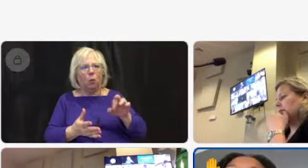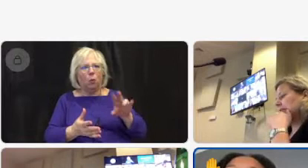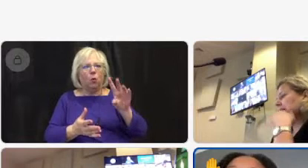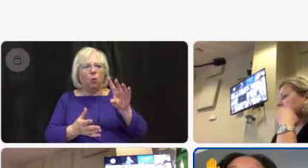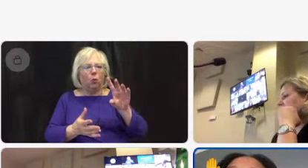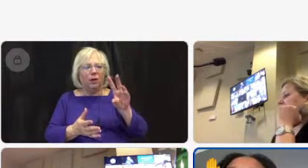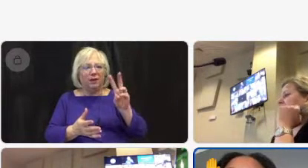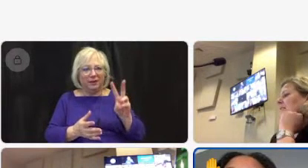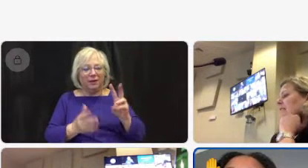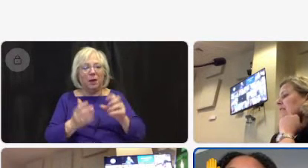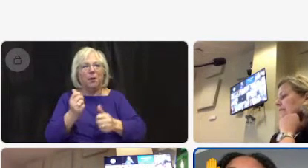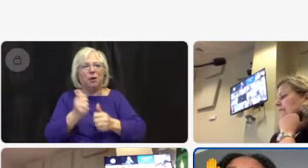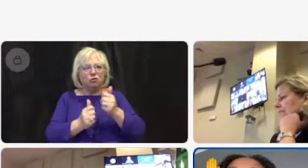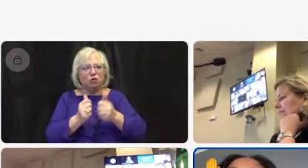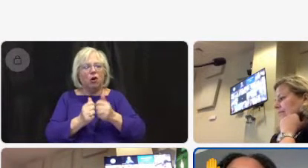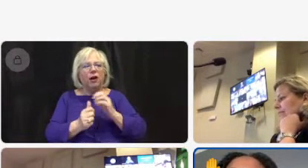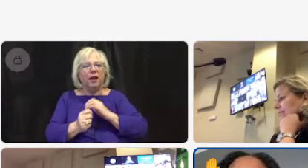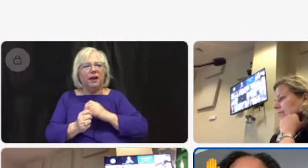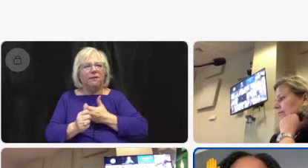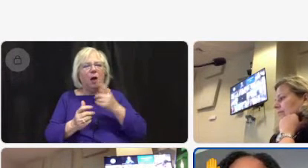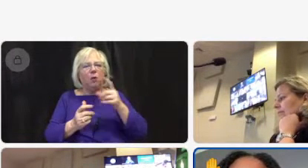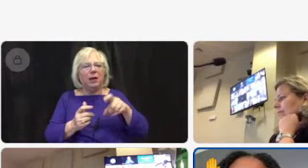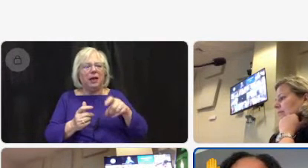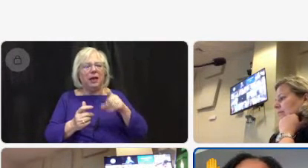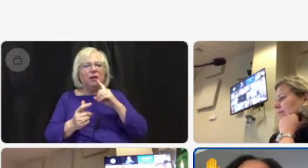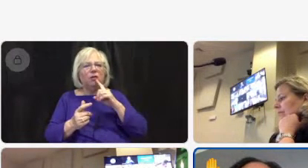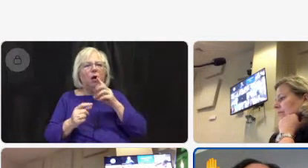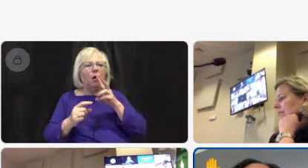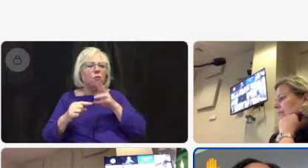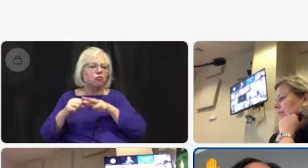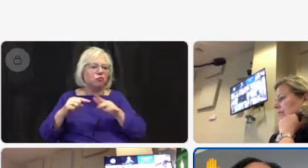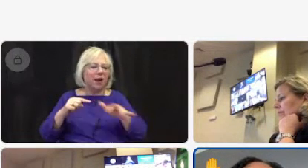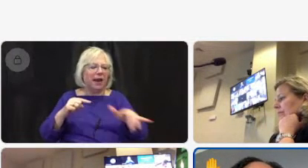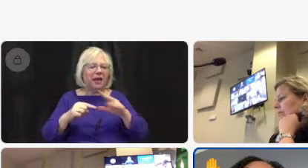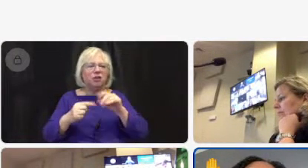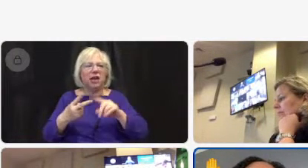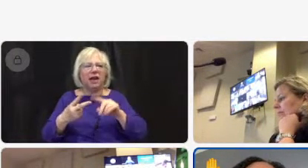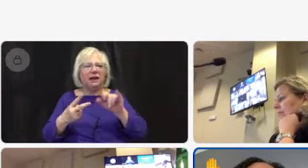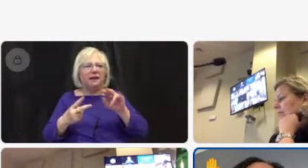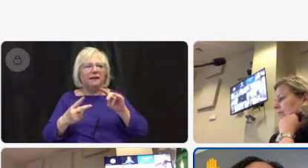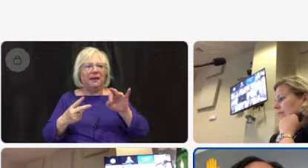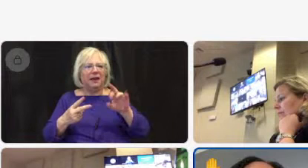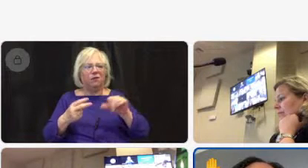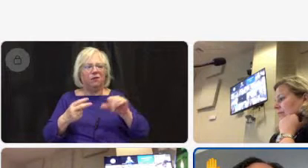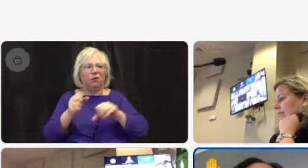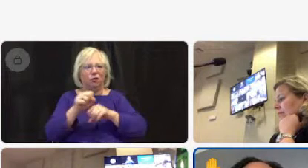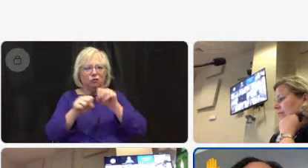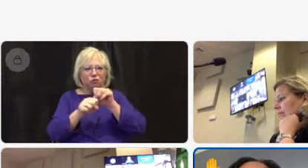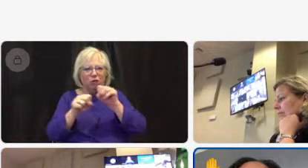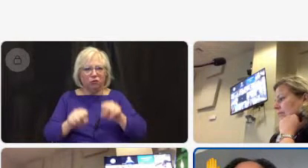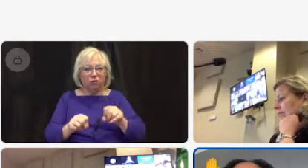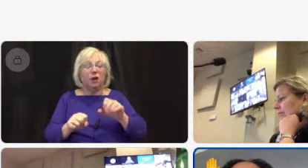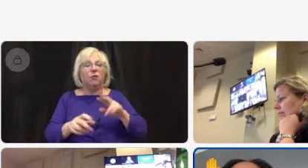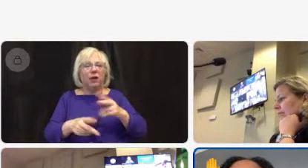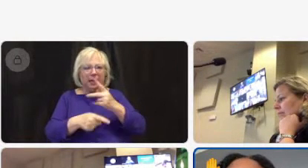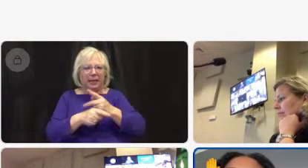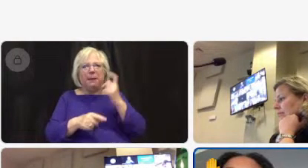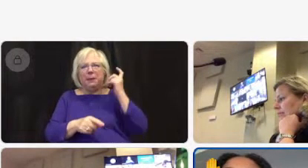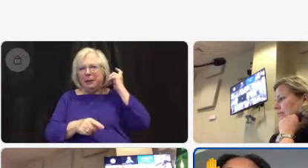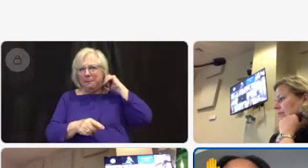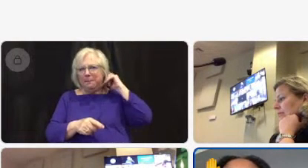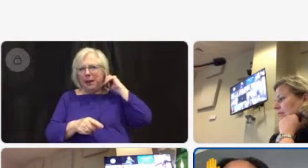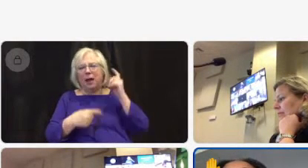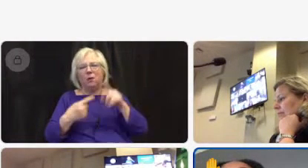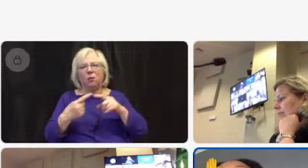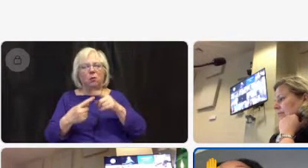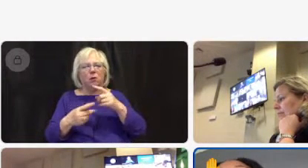our issues are infrastructure and drainage issues. So if we can keep that in mind when we're talking about adjusting